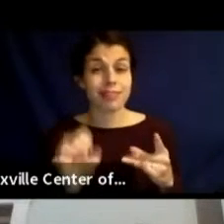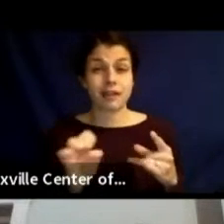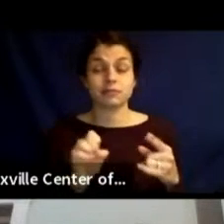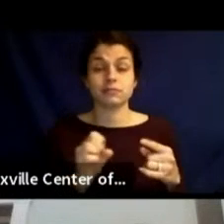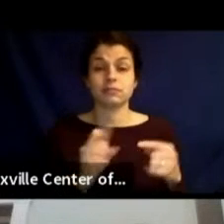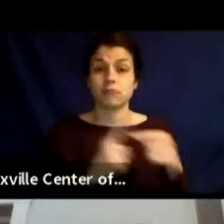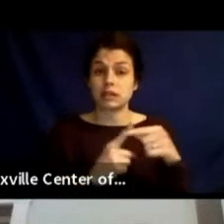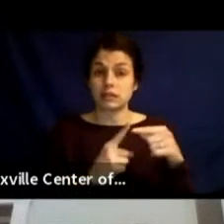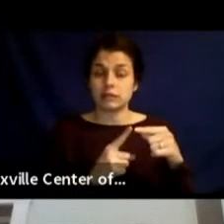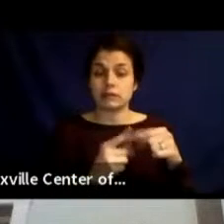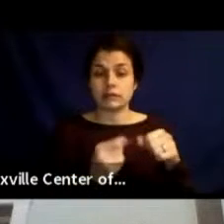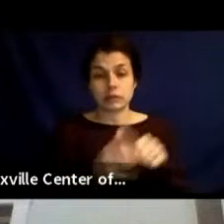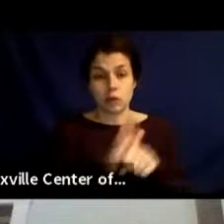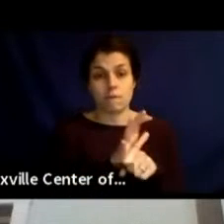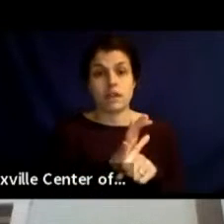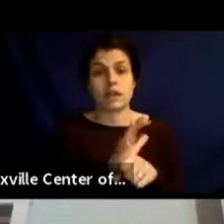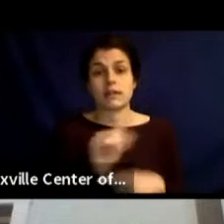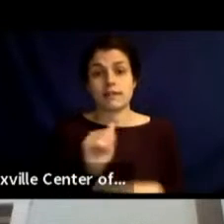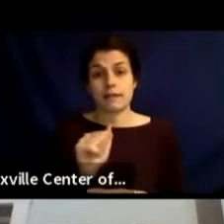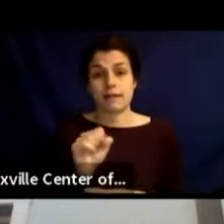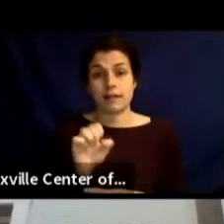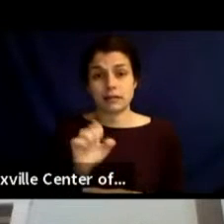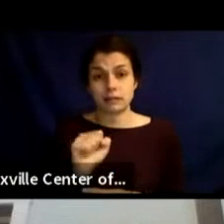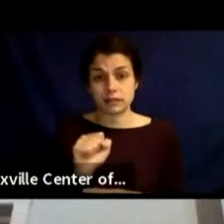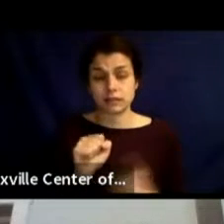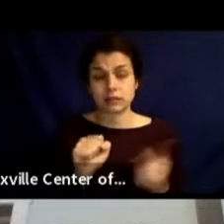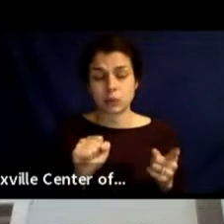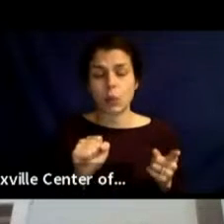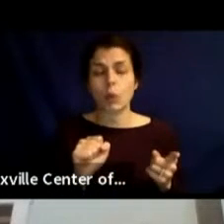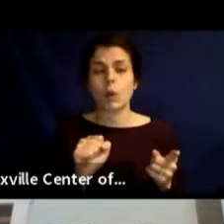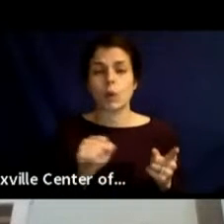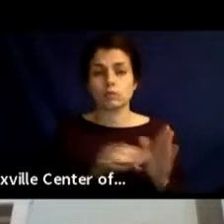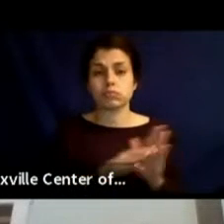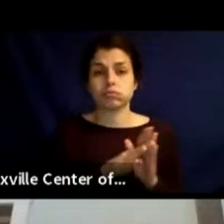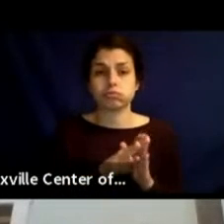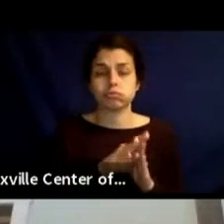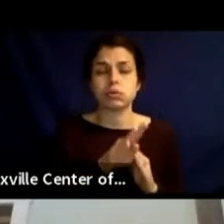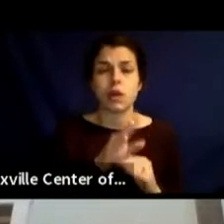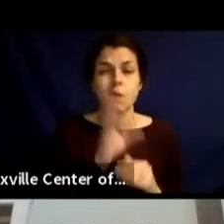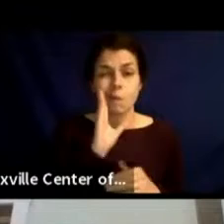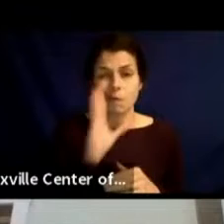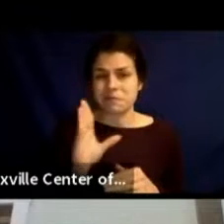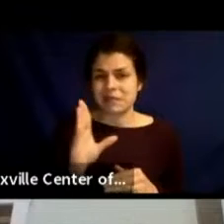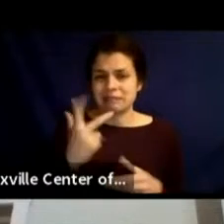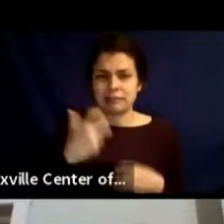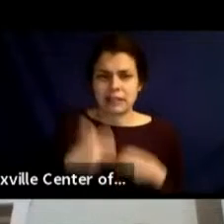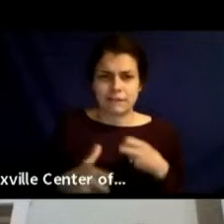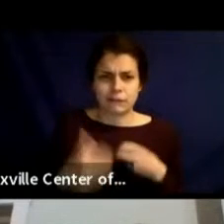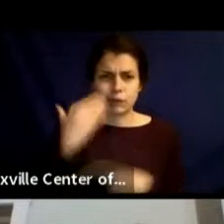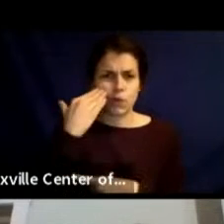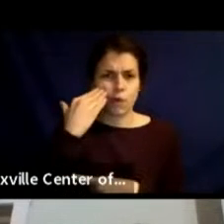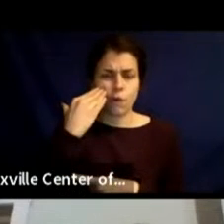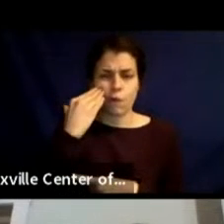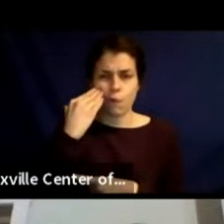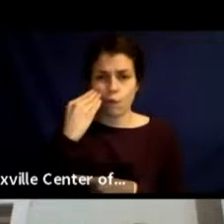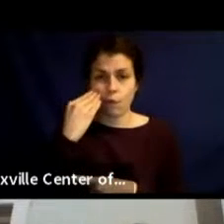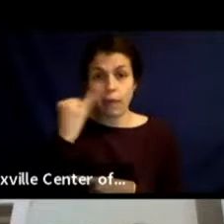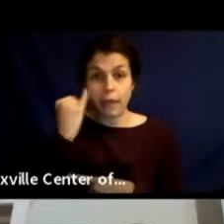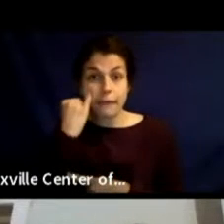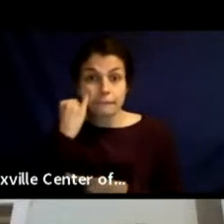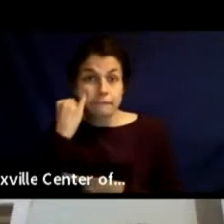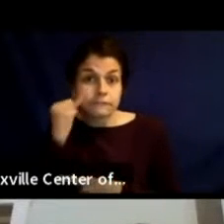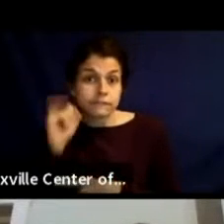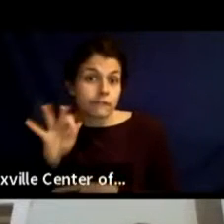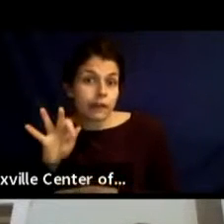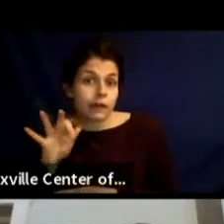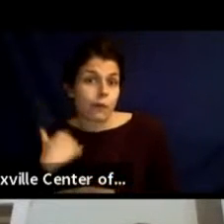have, it's going to be very difficult to know on any given measure how much it would have been, what it would have been